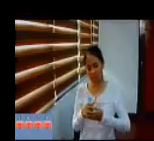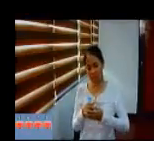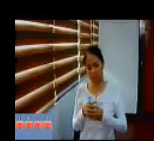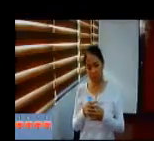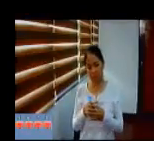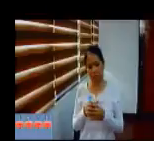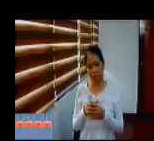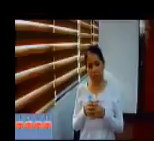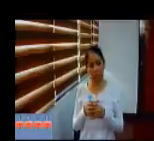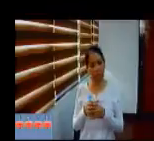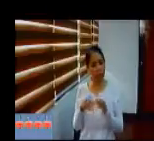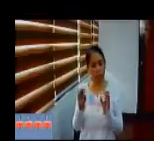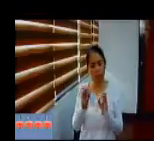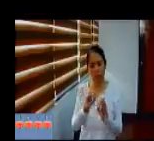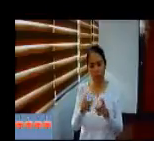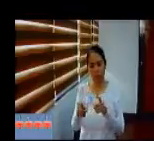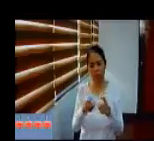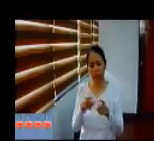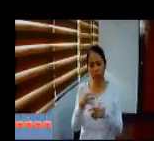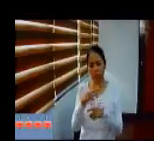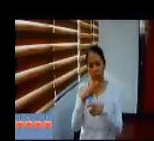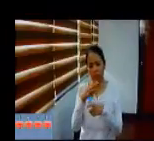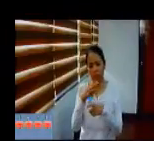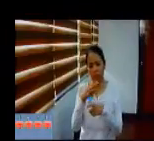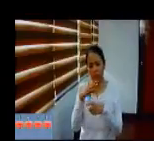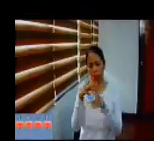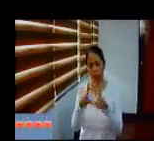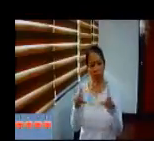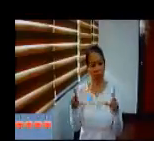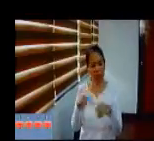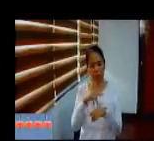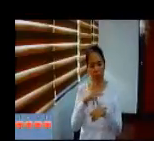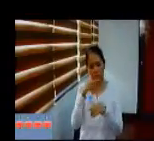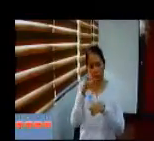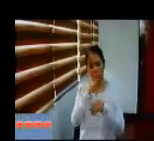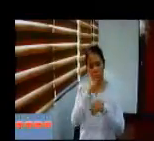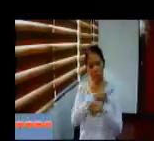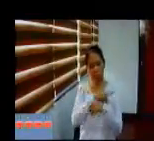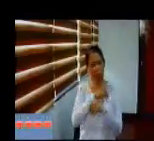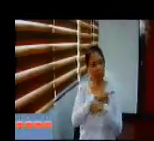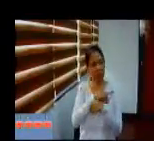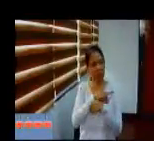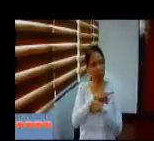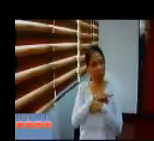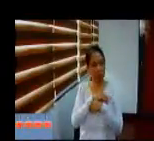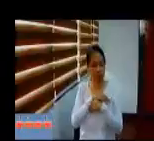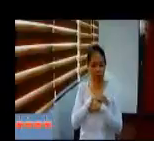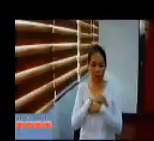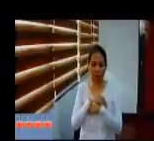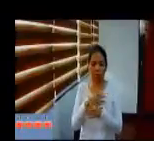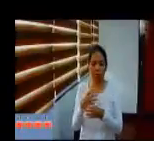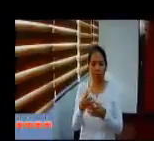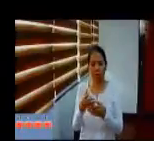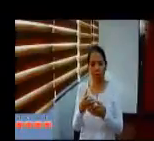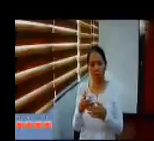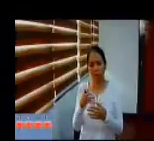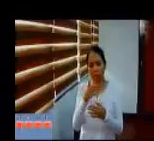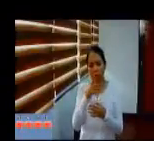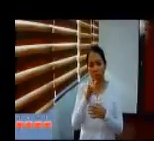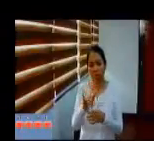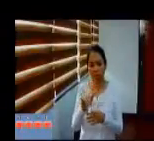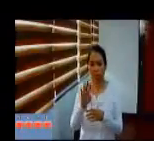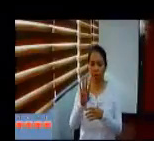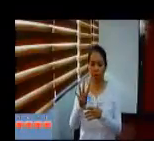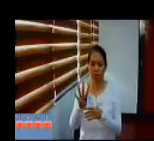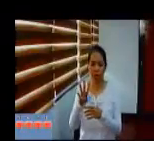levels is not a very profitable crop. You're lucky with 4 metric tons, but the average yield there, Your Honors, would